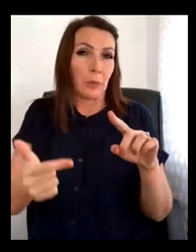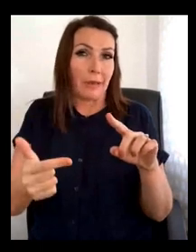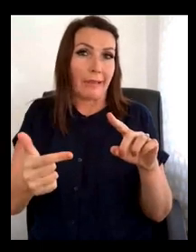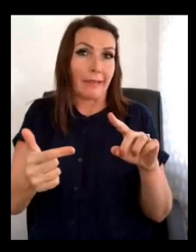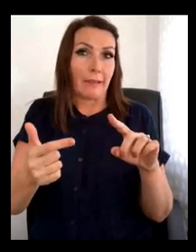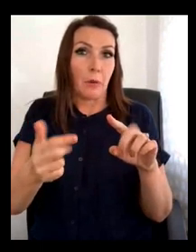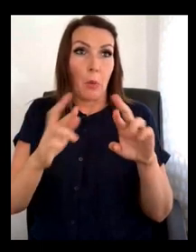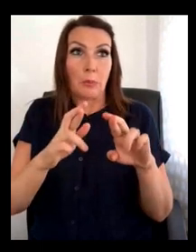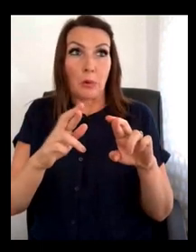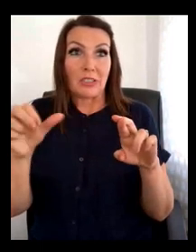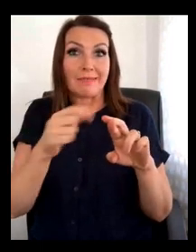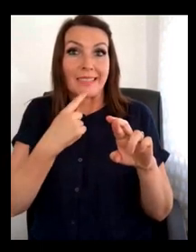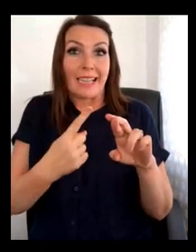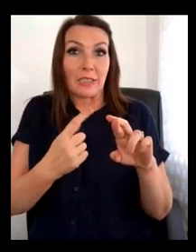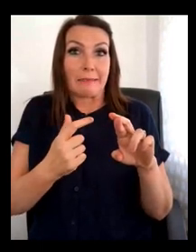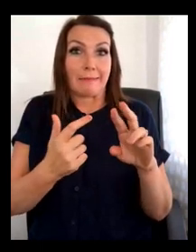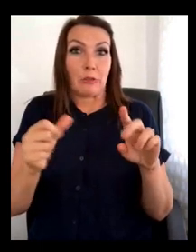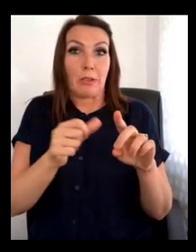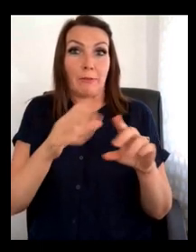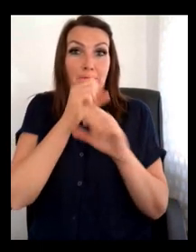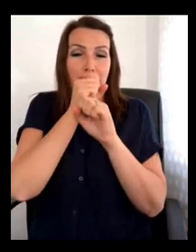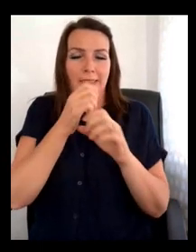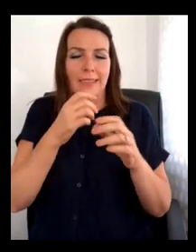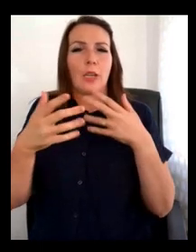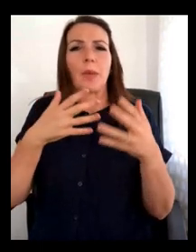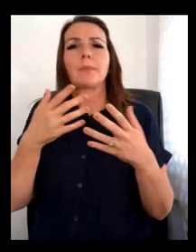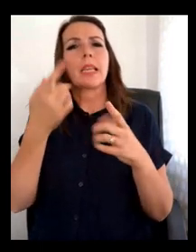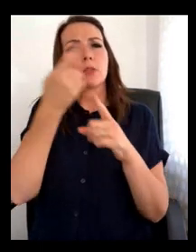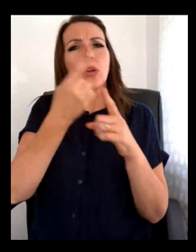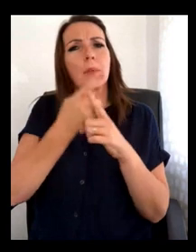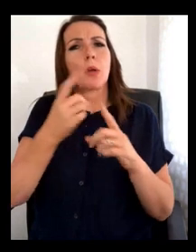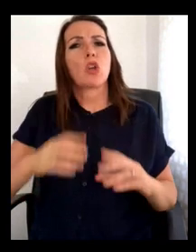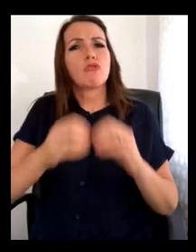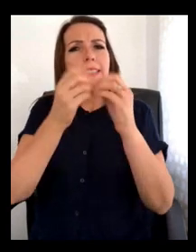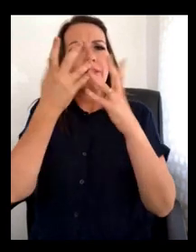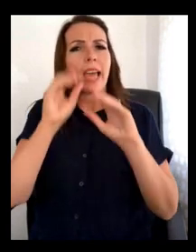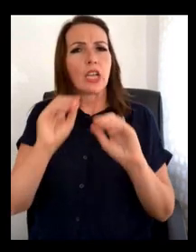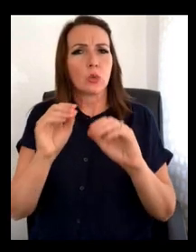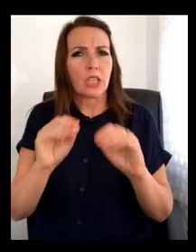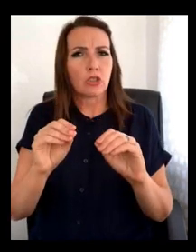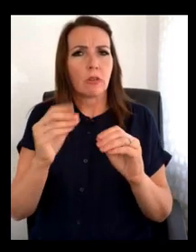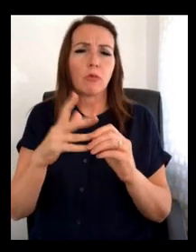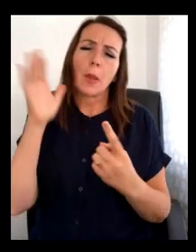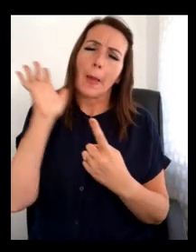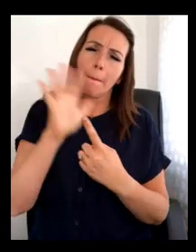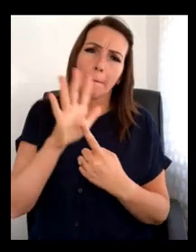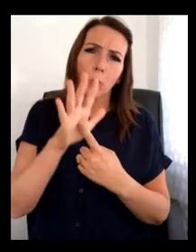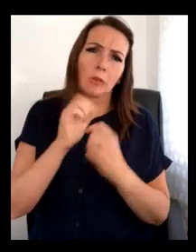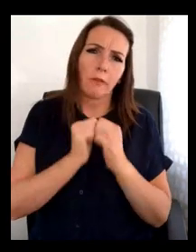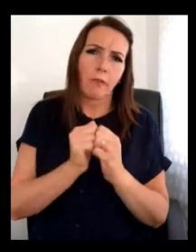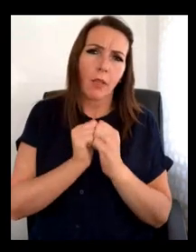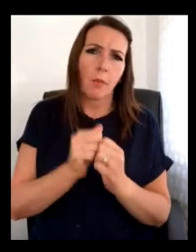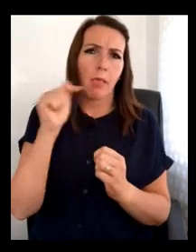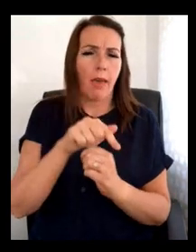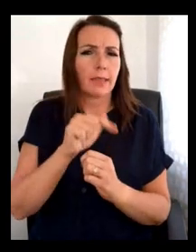away. but he was talking about a creative education and the importance and the value of that, and the ability